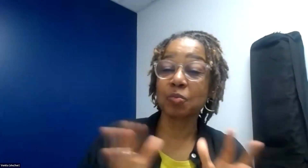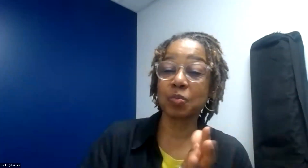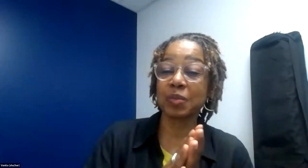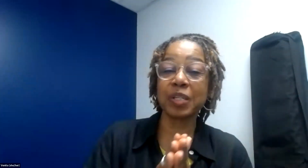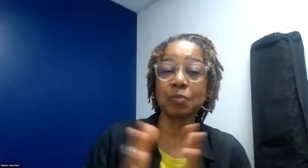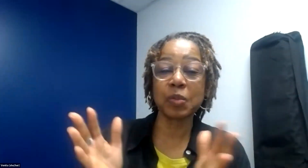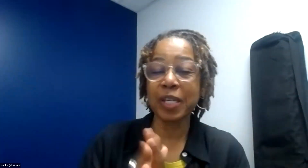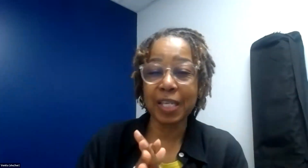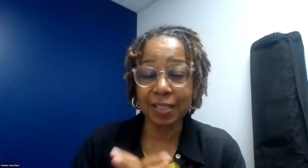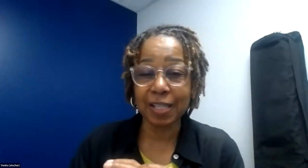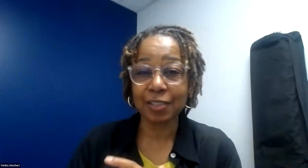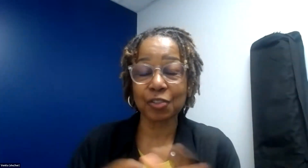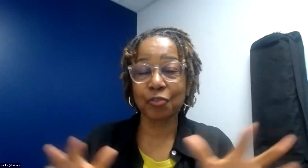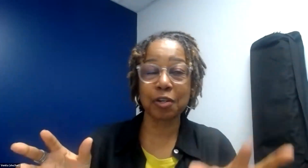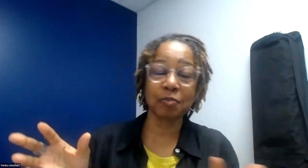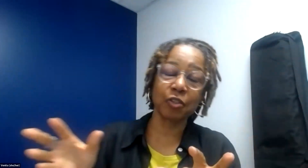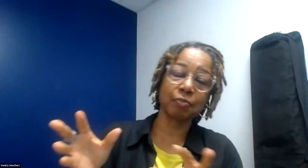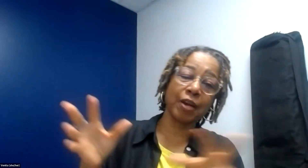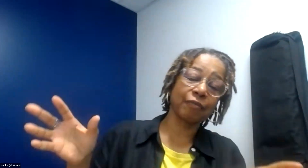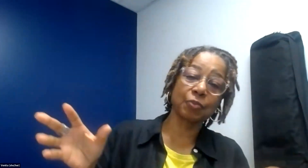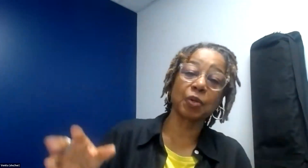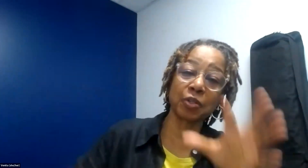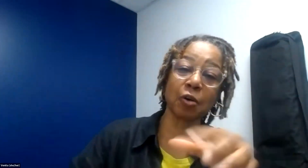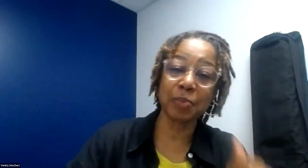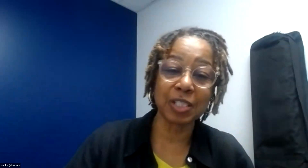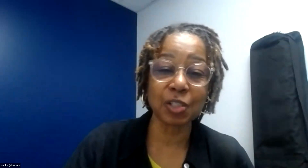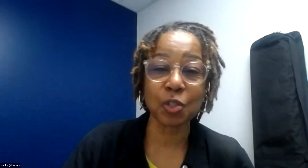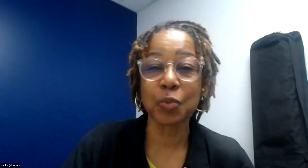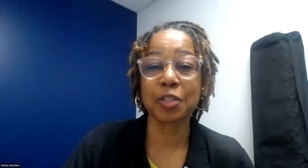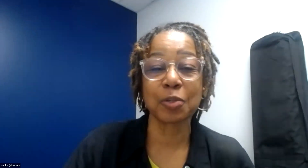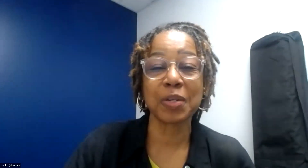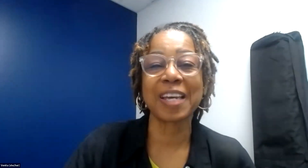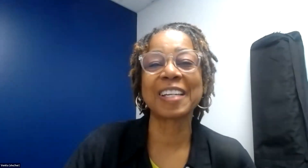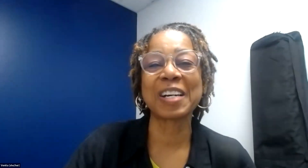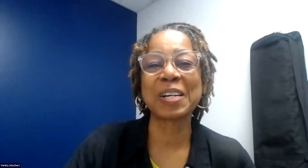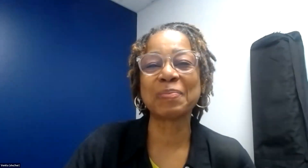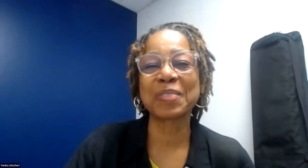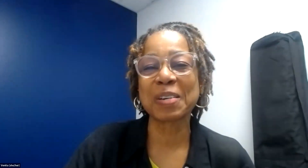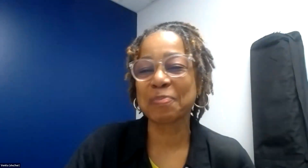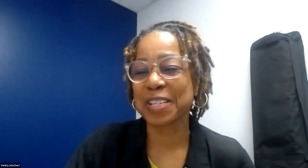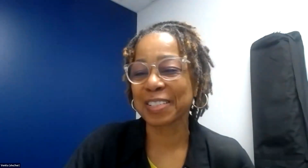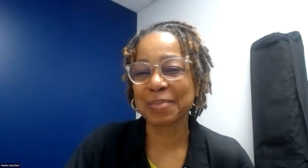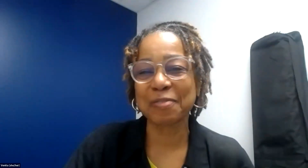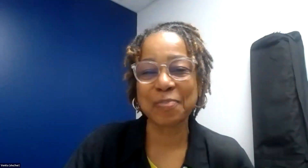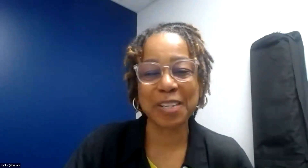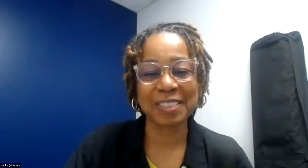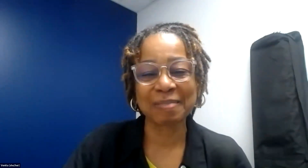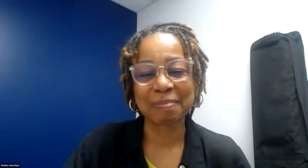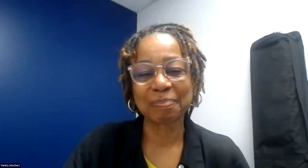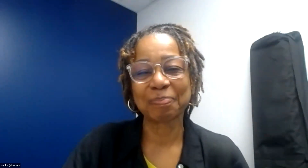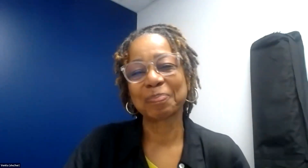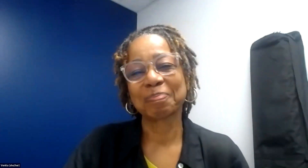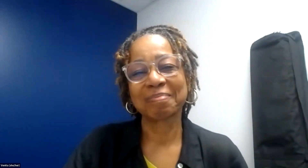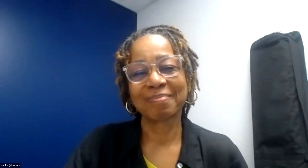you know, we eat doctors for breakfast, but we're going to be gentle with you and come bring us some